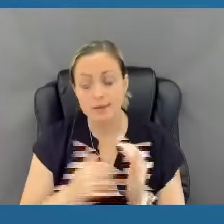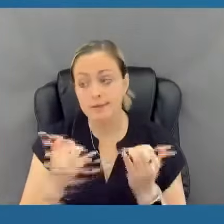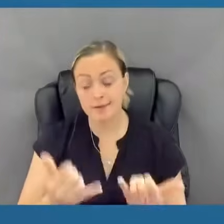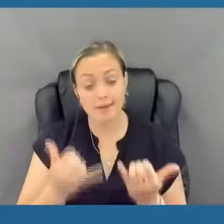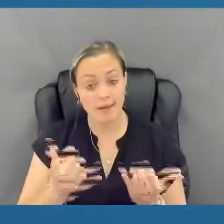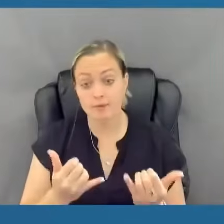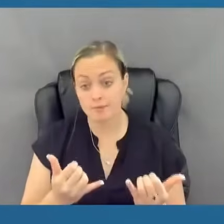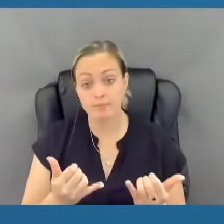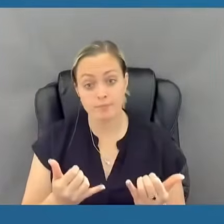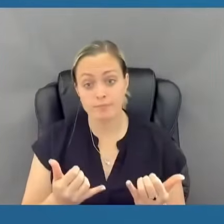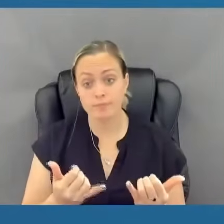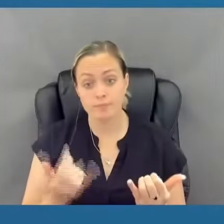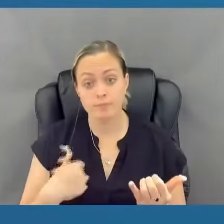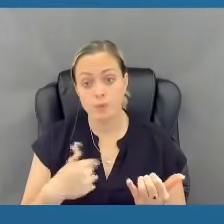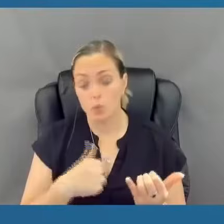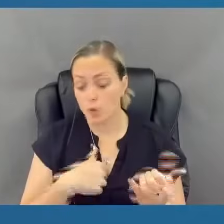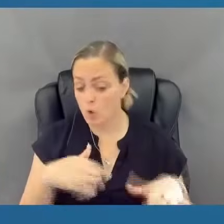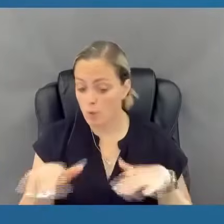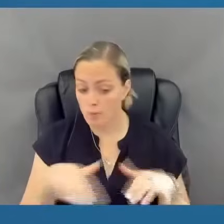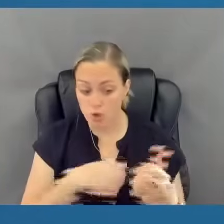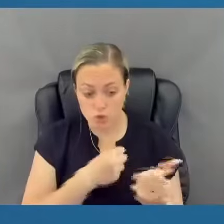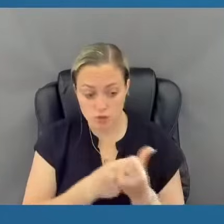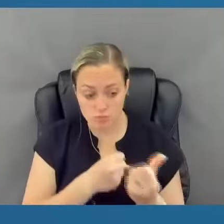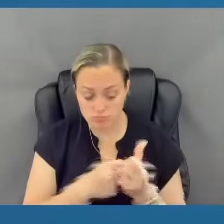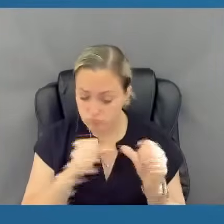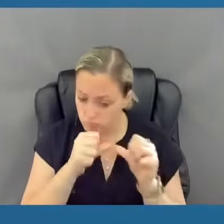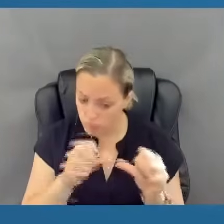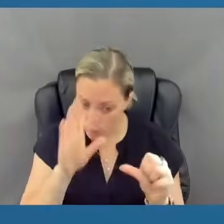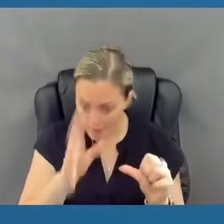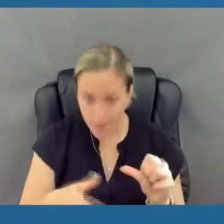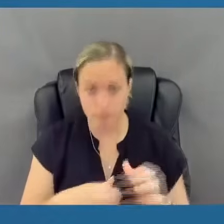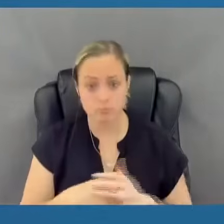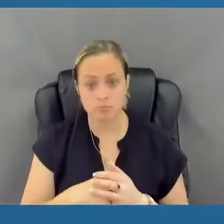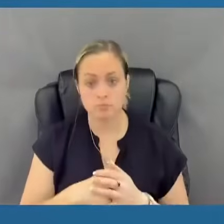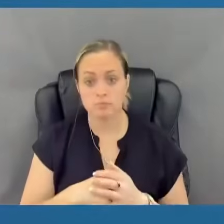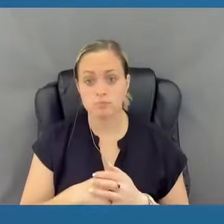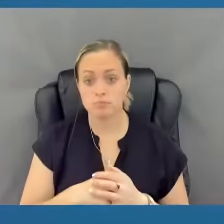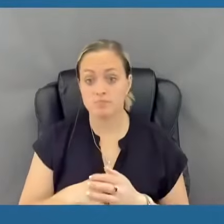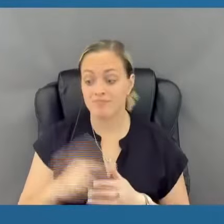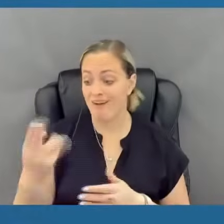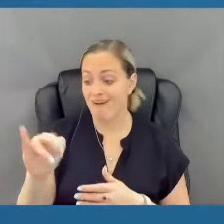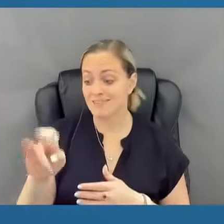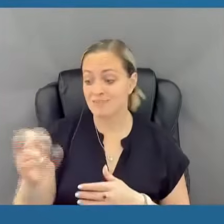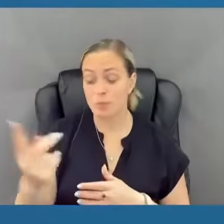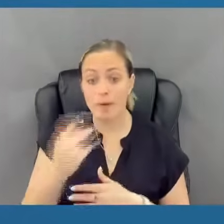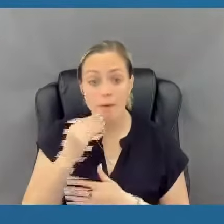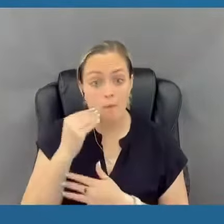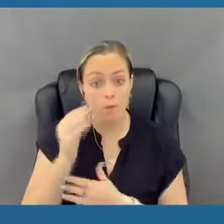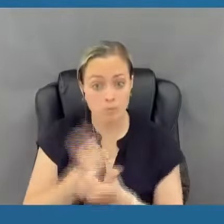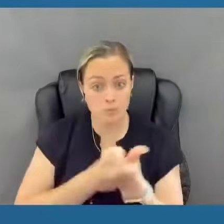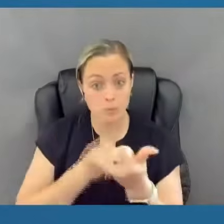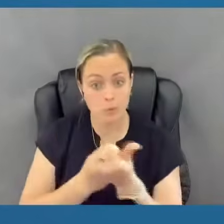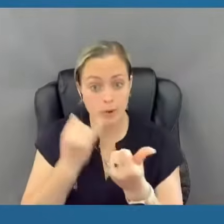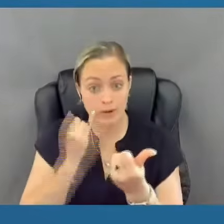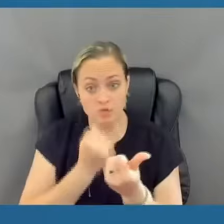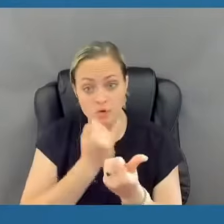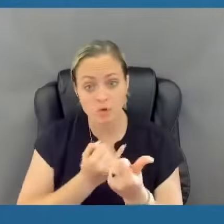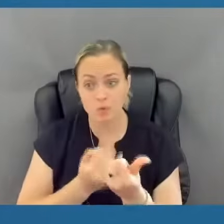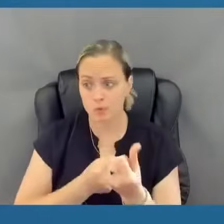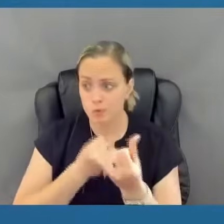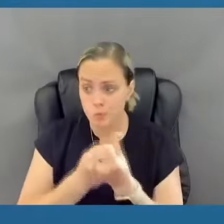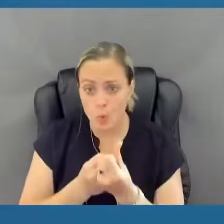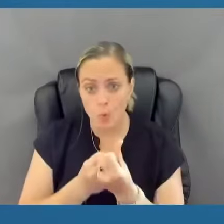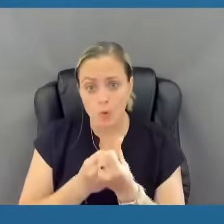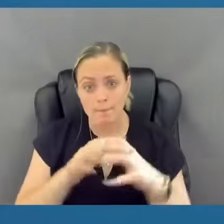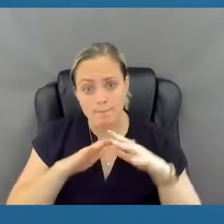folks, we are marching forward to bring the hostages home, to support Israel, to support